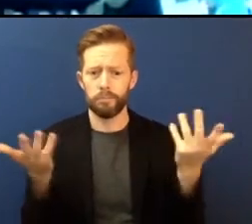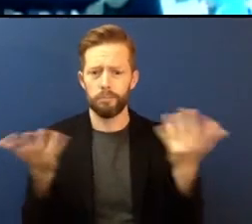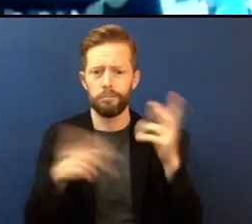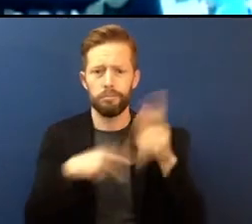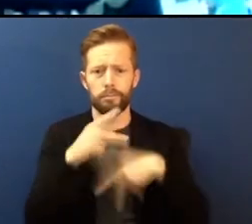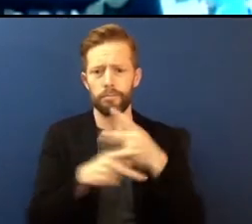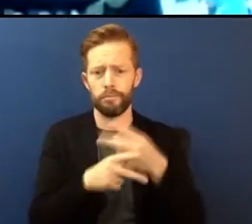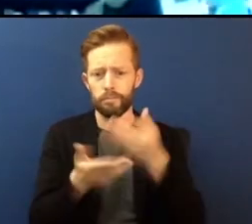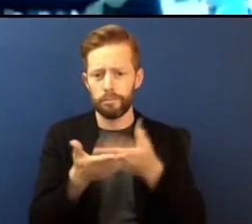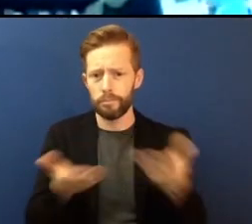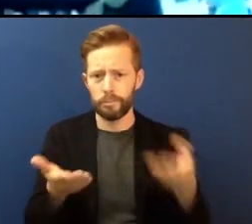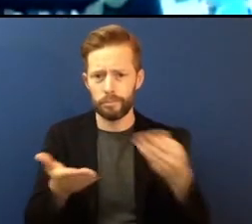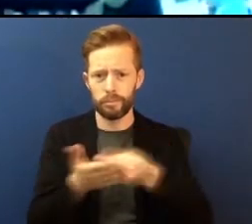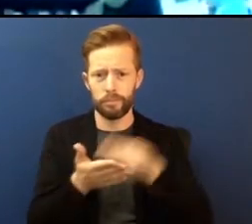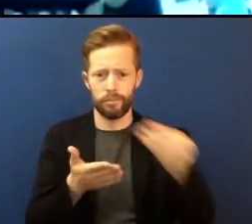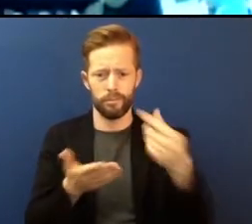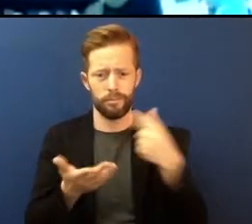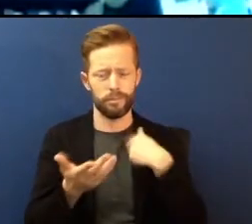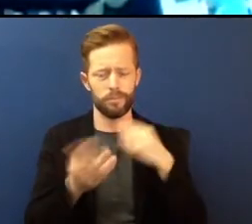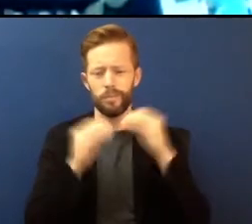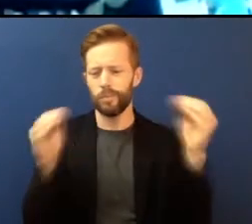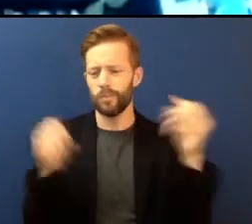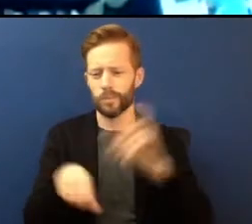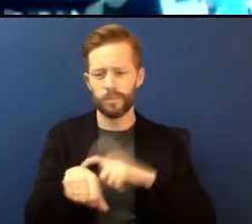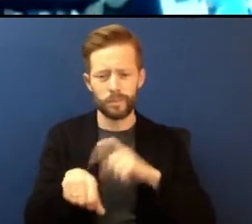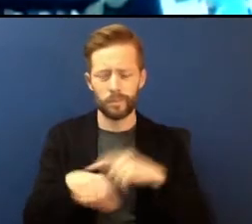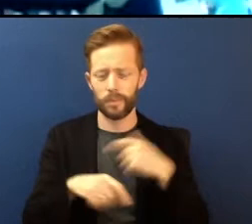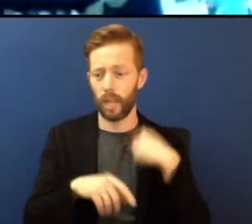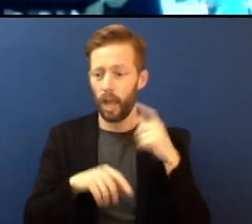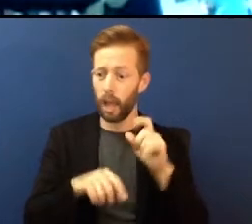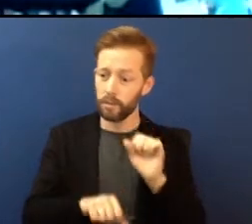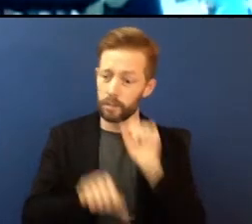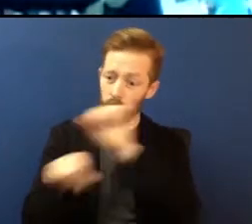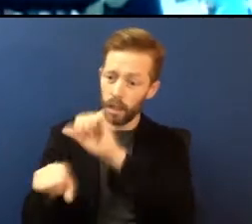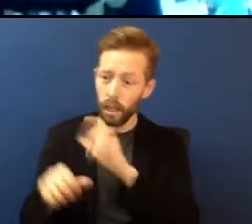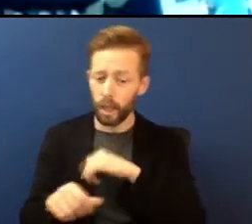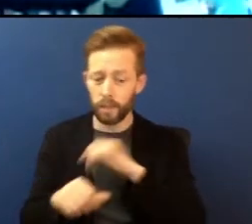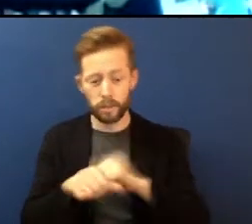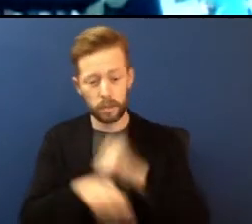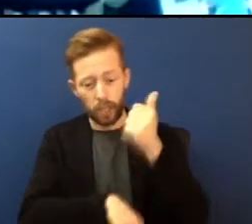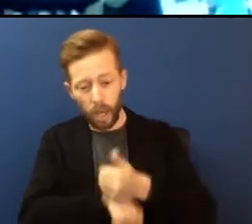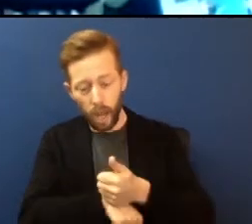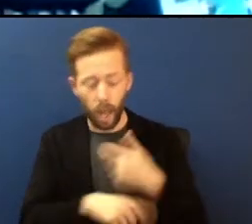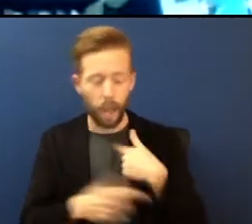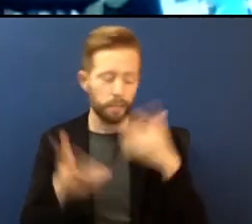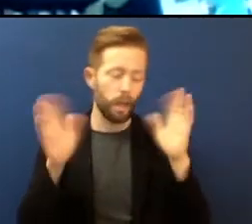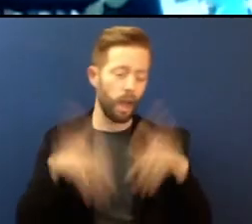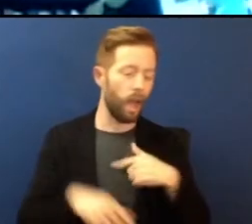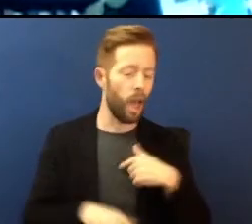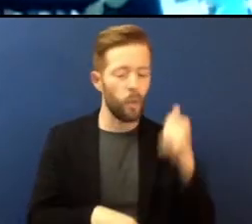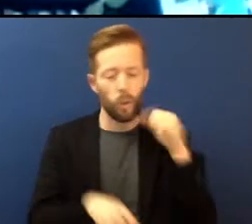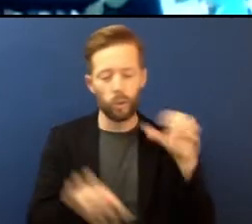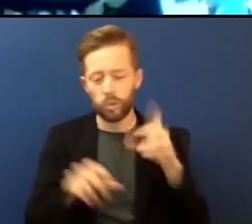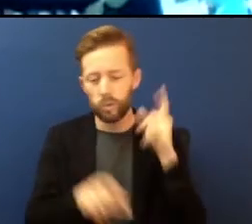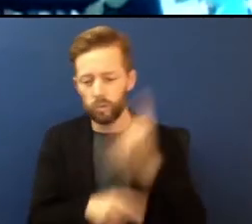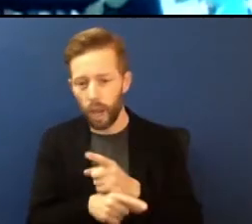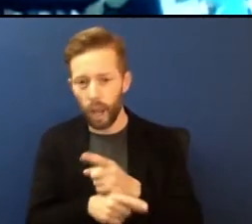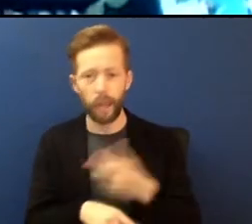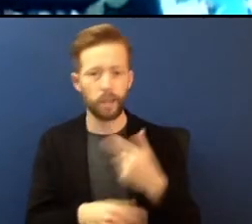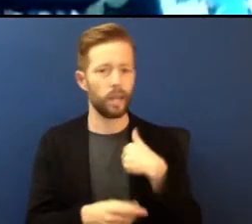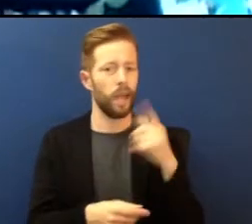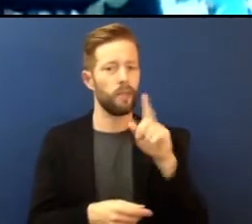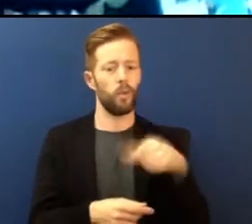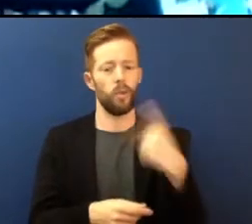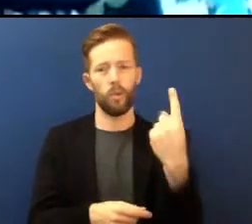I'm not quite sure what exactly those would be. That's, a trip that I don't have time for. Then I need to set up the experiment. I probably won't set it up